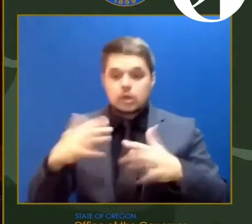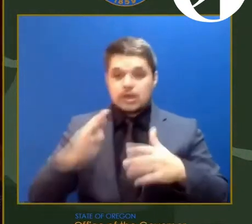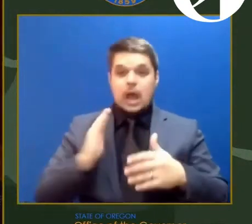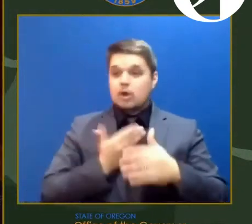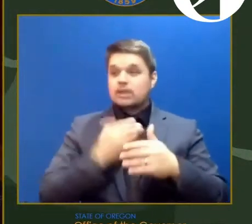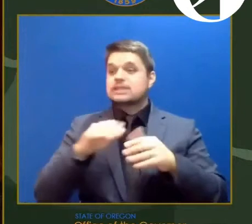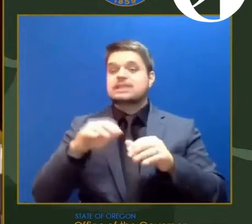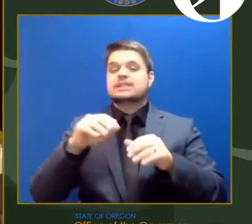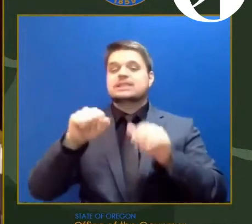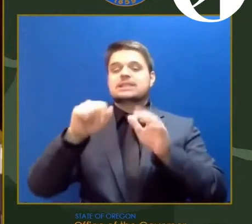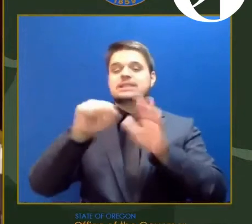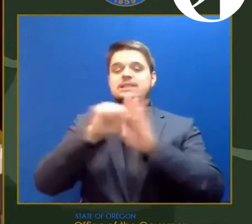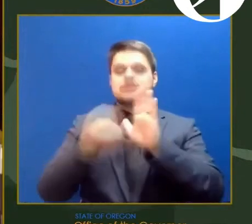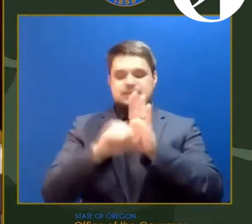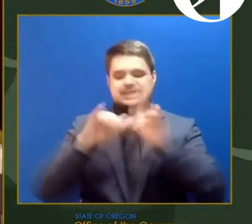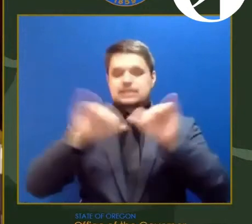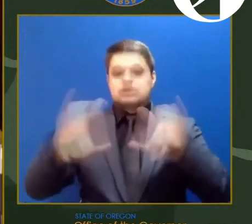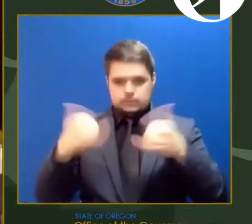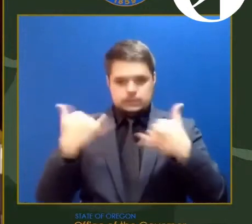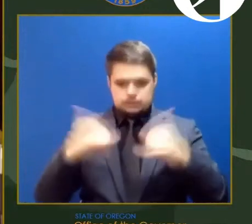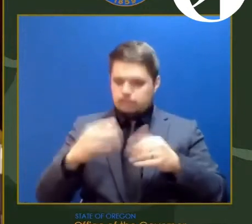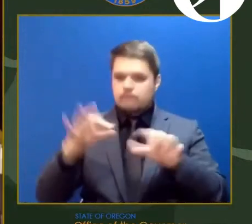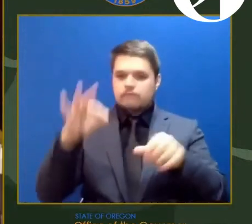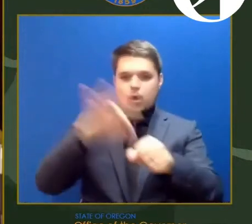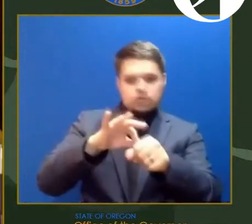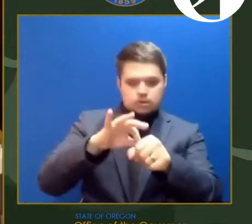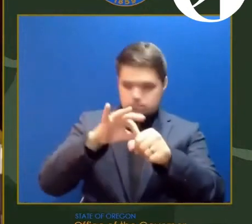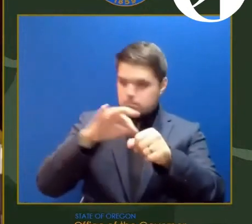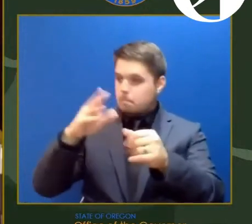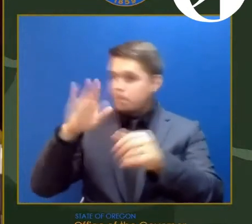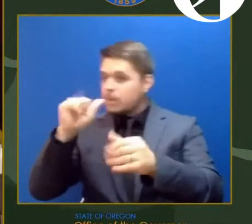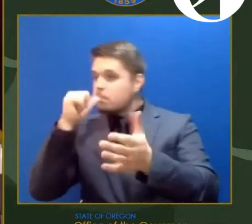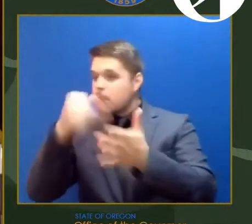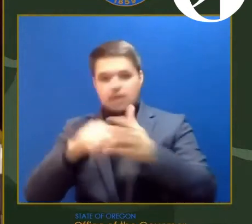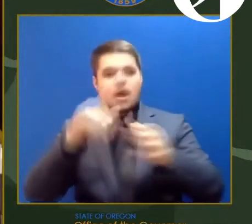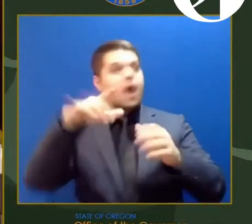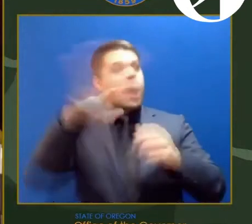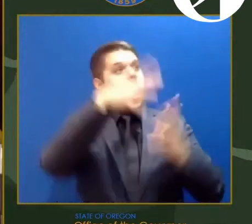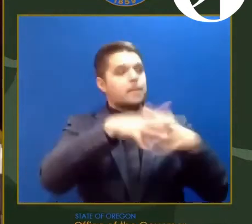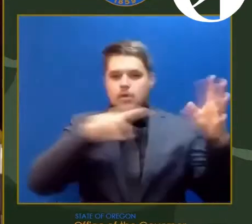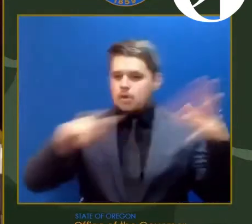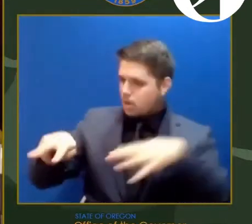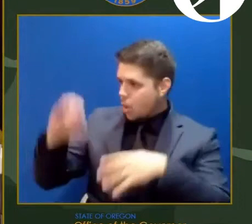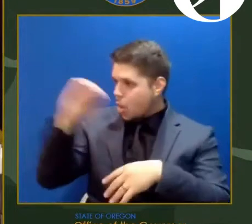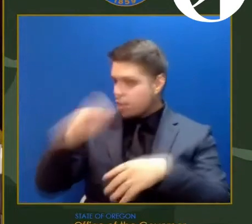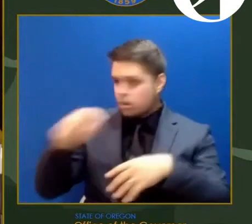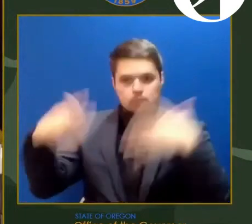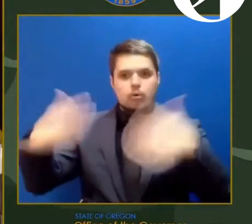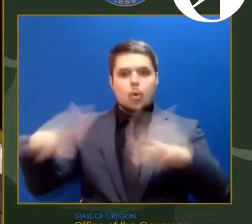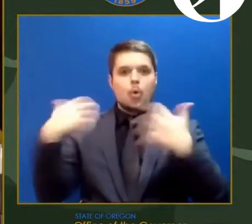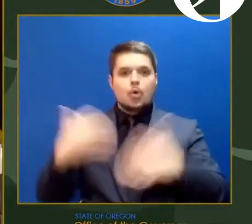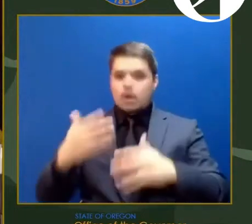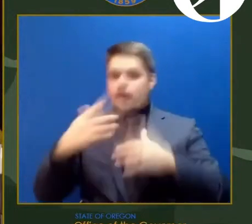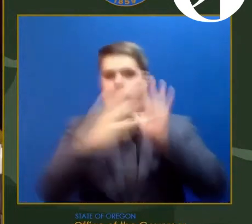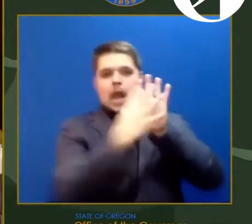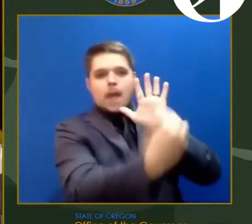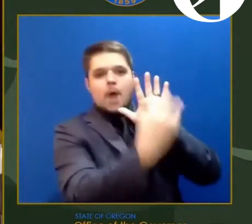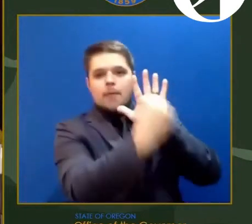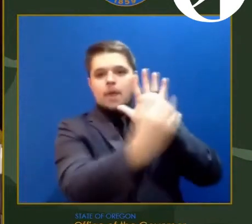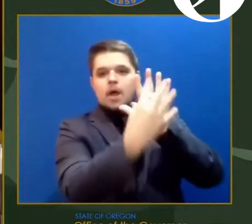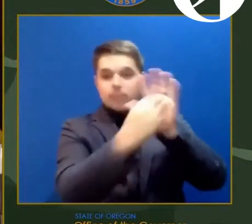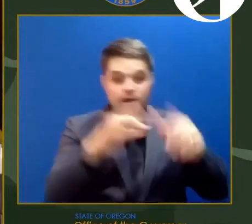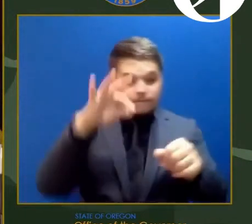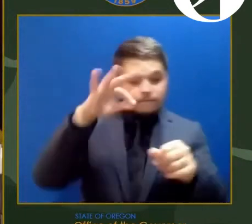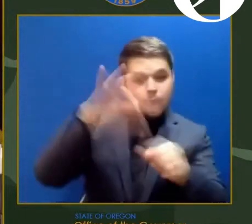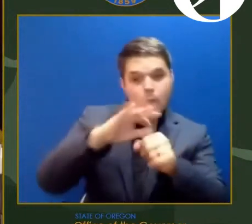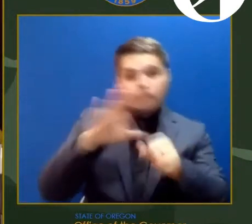national stage. States across the country shifted to voting by mail and voting early to enable voters to